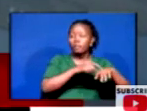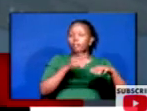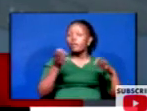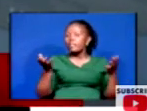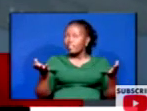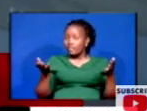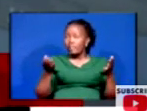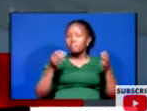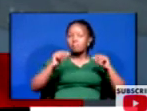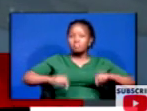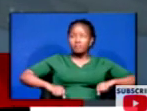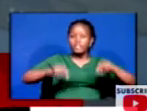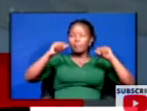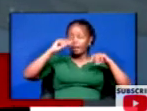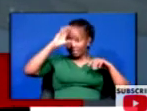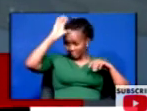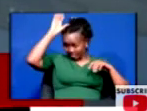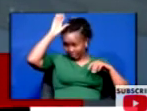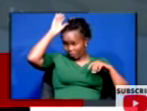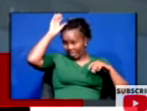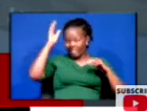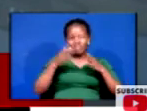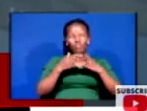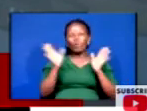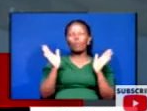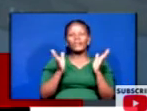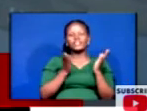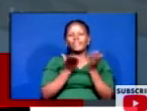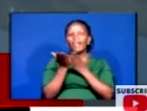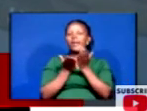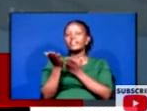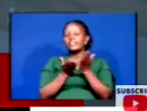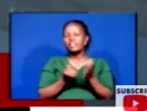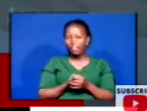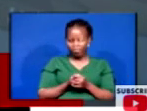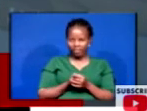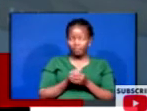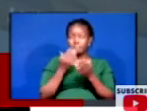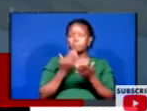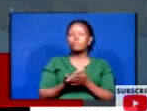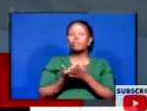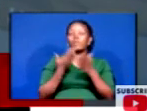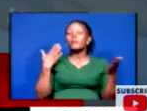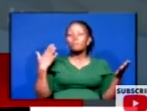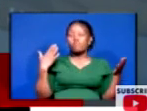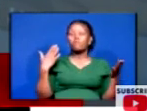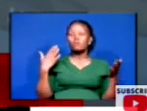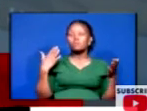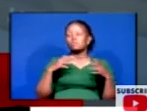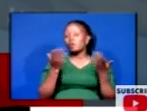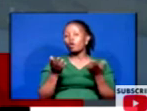Mr. Chebukati and his team opened the server. Okay? Initially, or at least that is what was